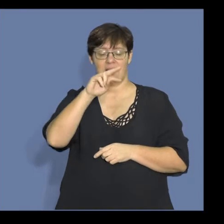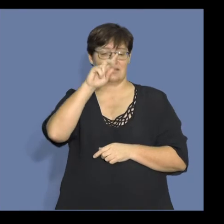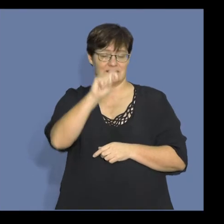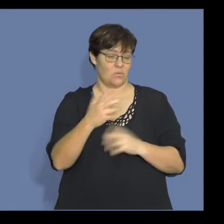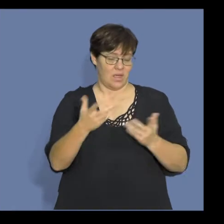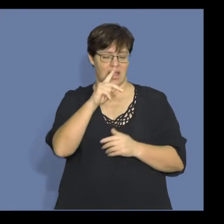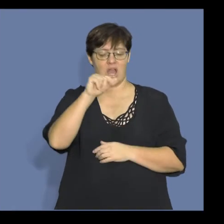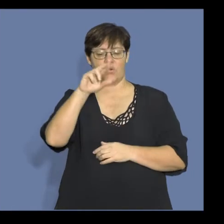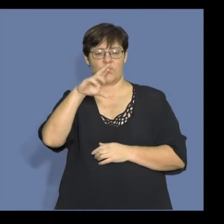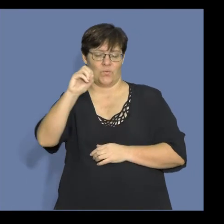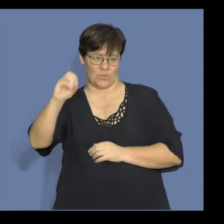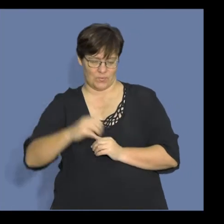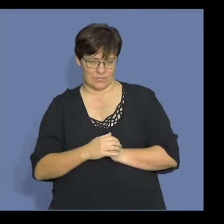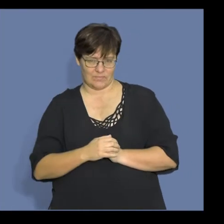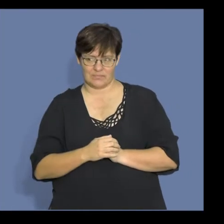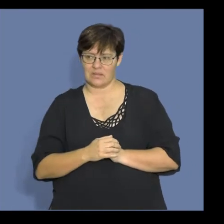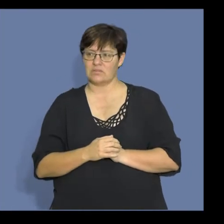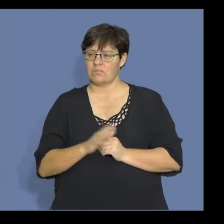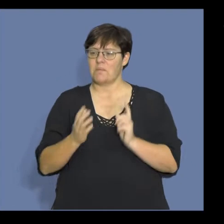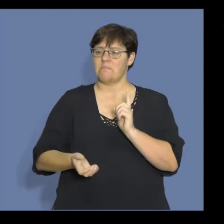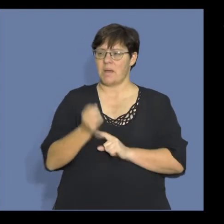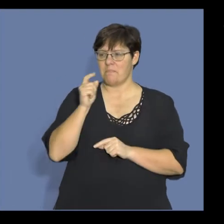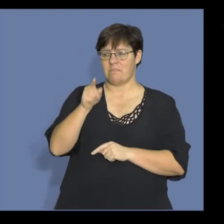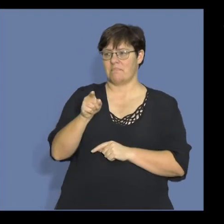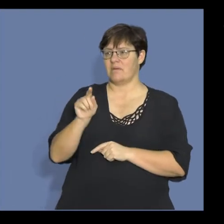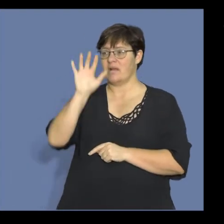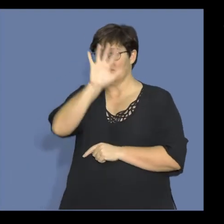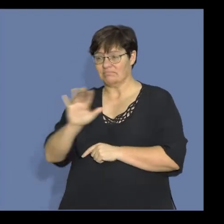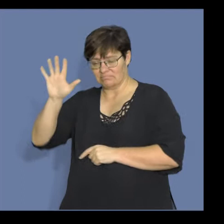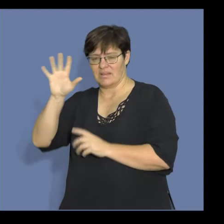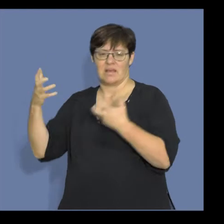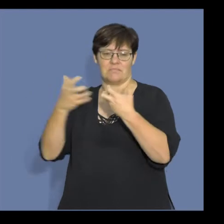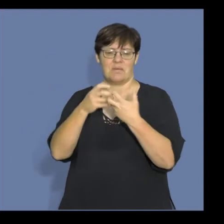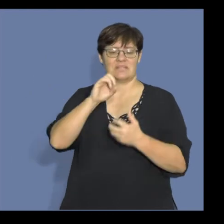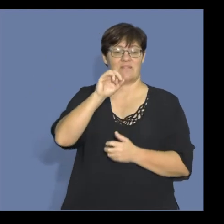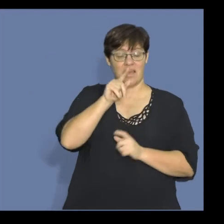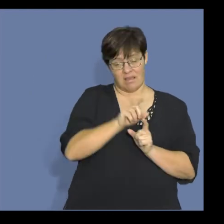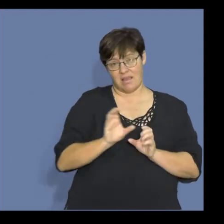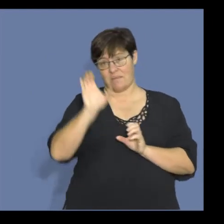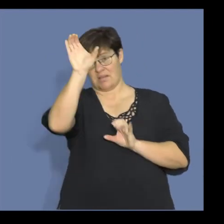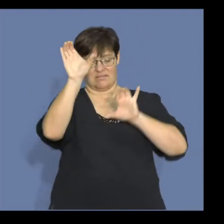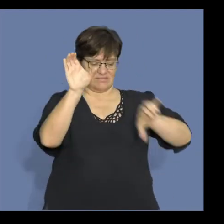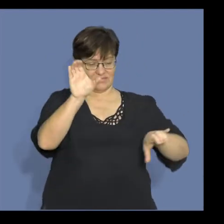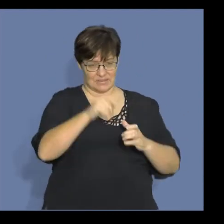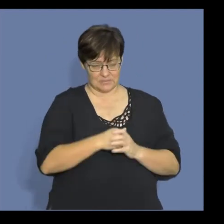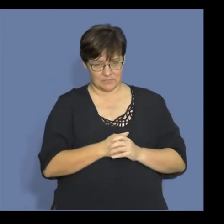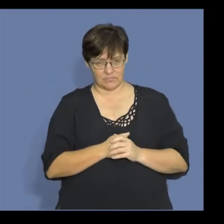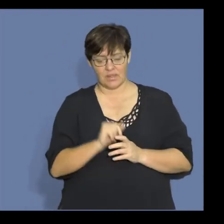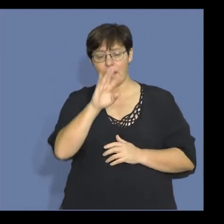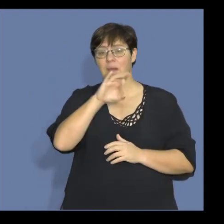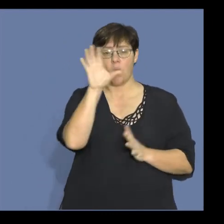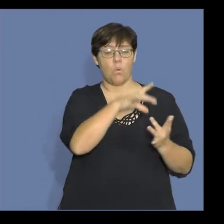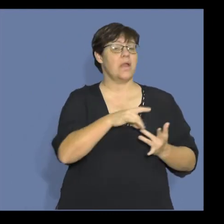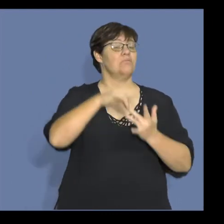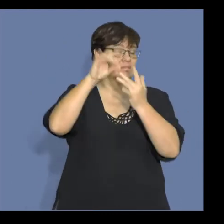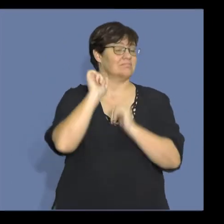here's an image of the Big Five that we would find in your savannas. So guys, essentially we got to be able to understand that our biomes